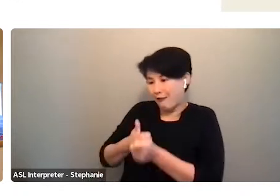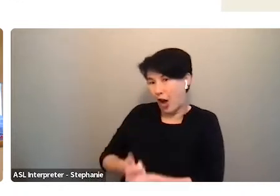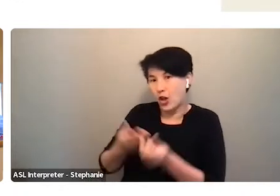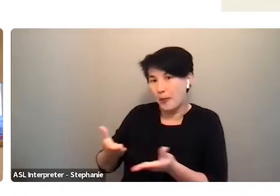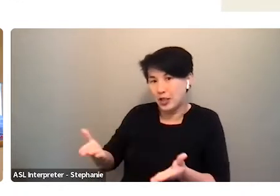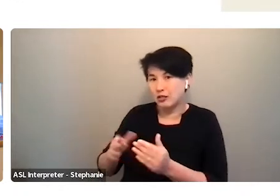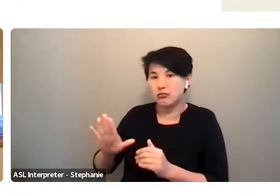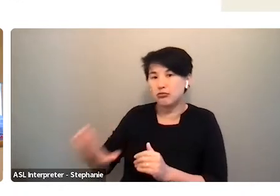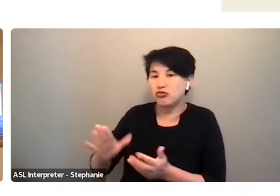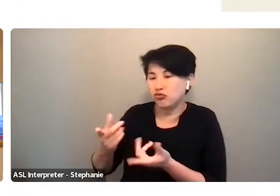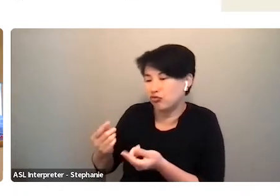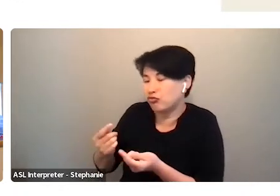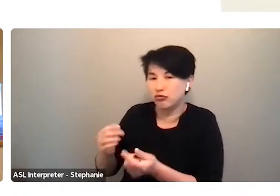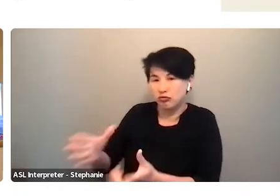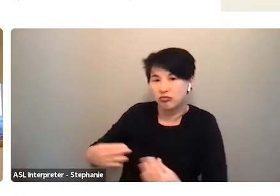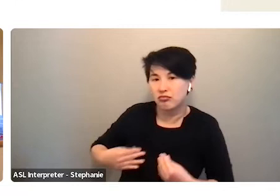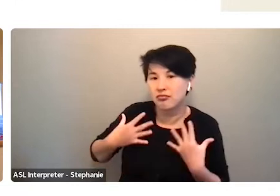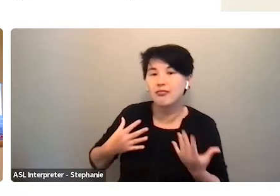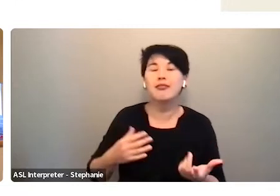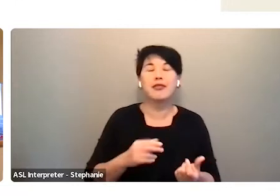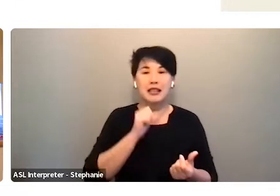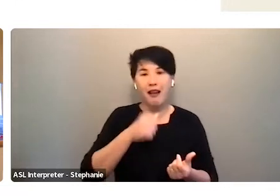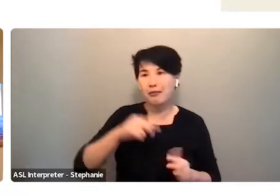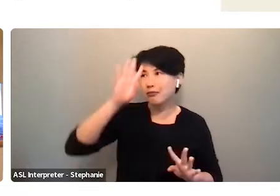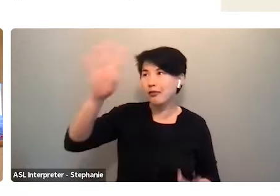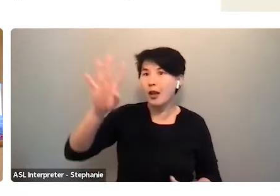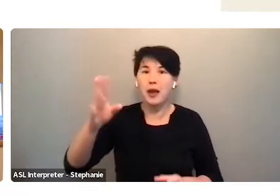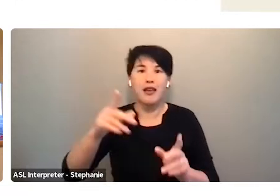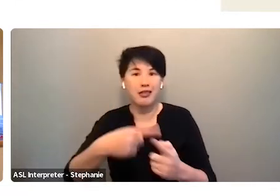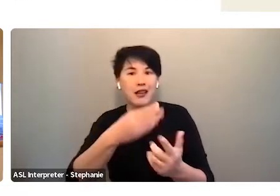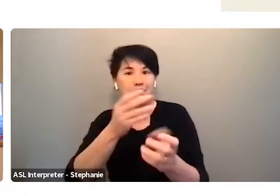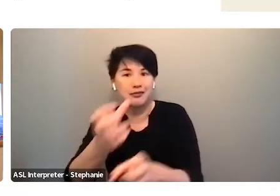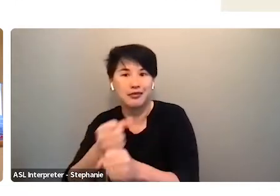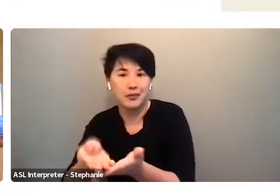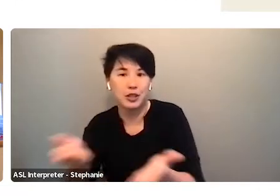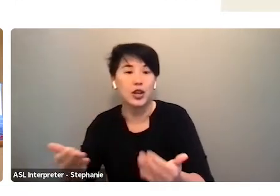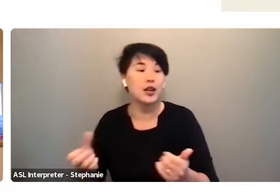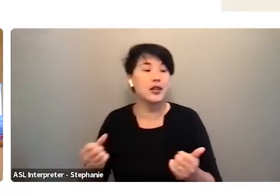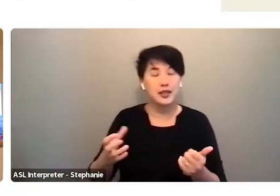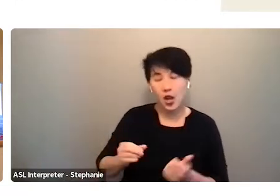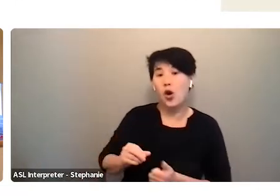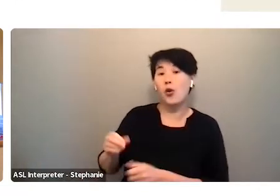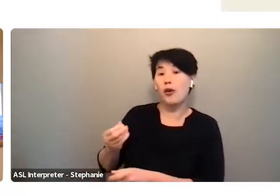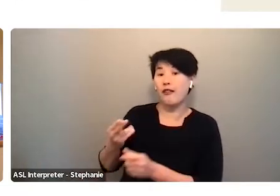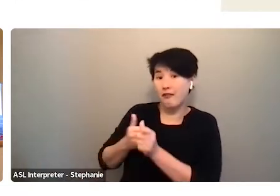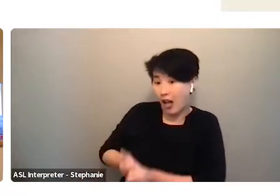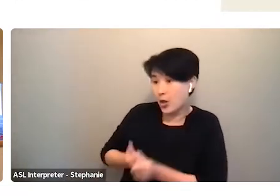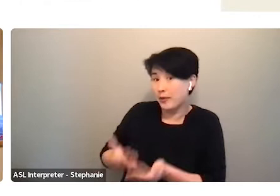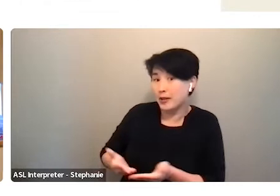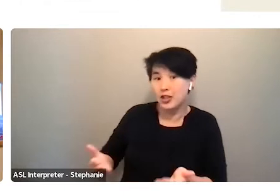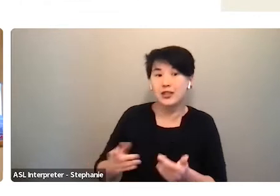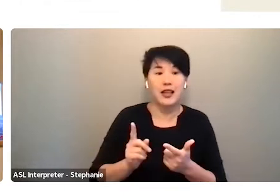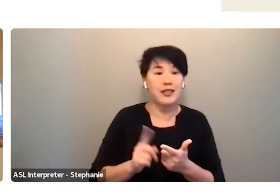had. And then create and experiment and implement these into the outcome, which was